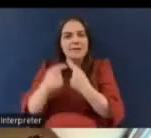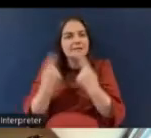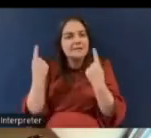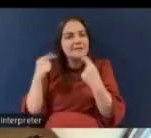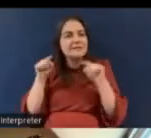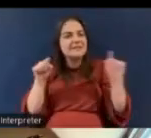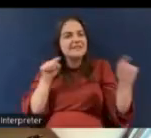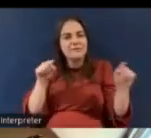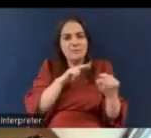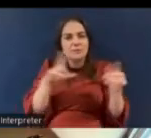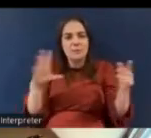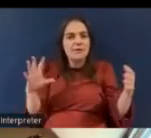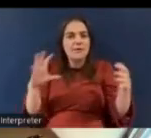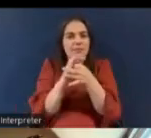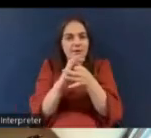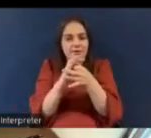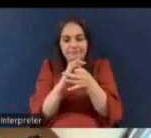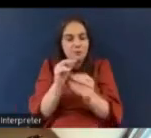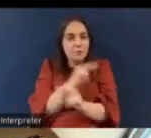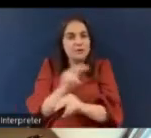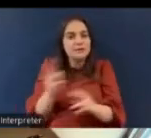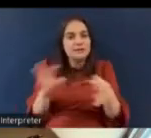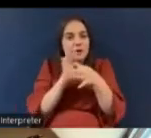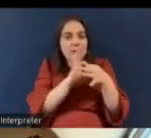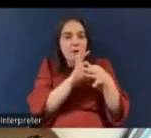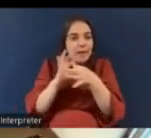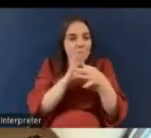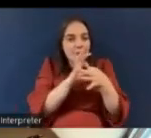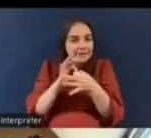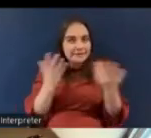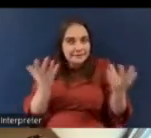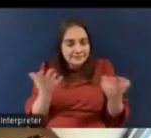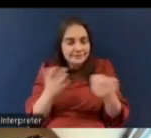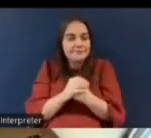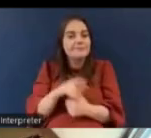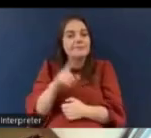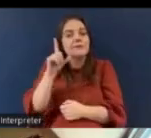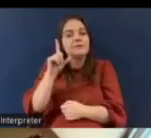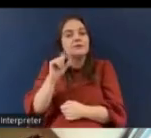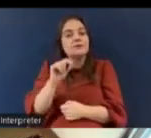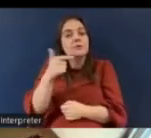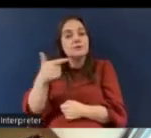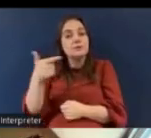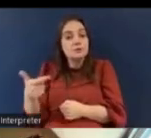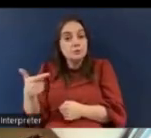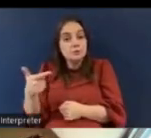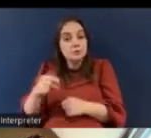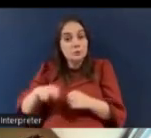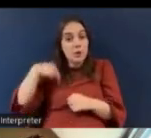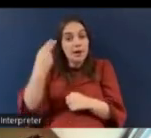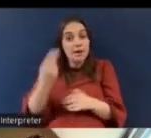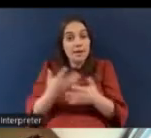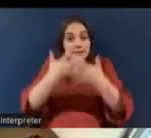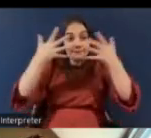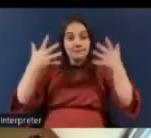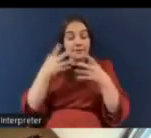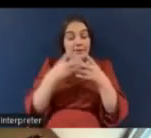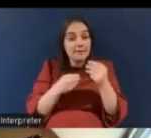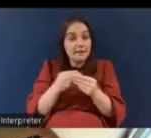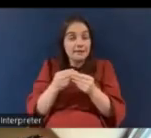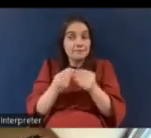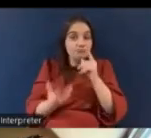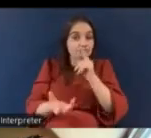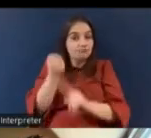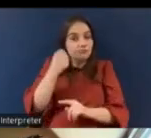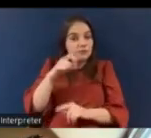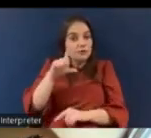very rarely came together in kind of collaboration. So in 2022, our next kind of big thing that we did was in